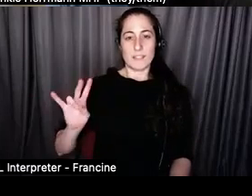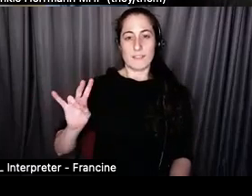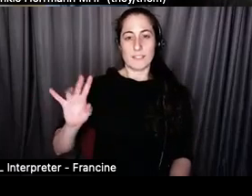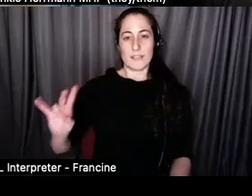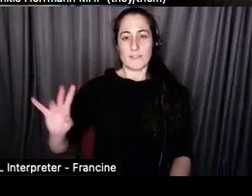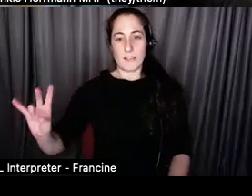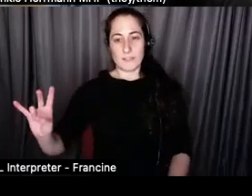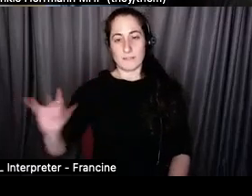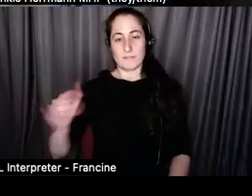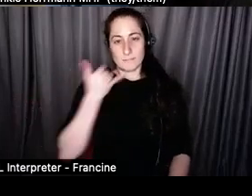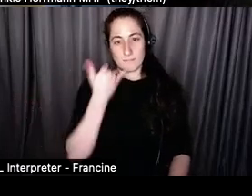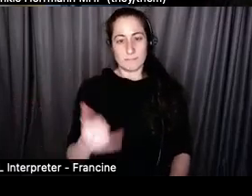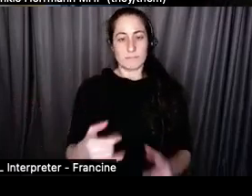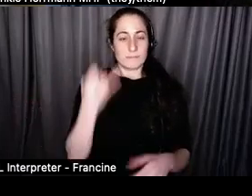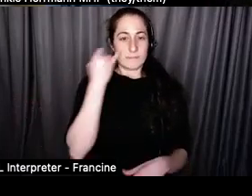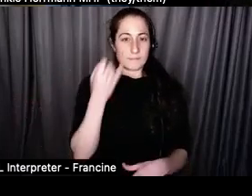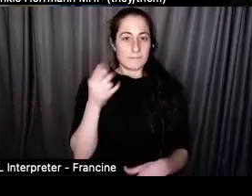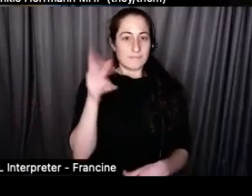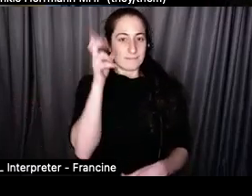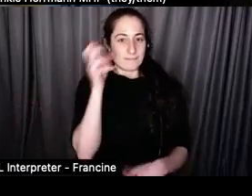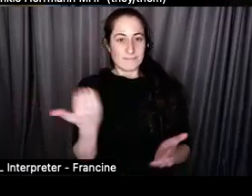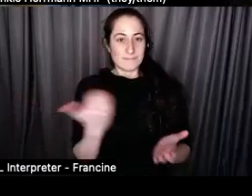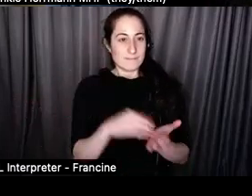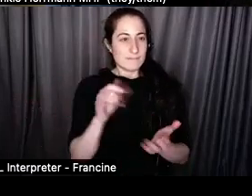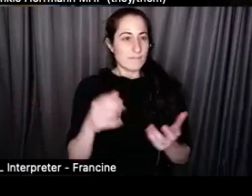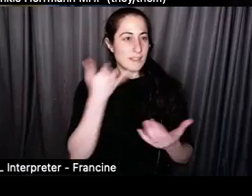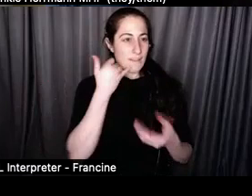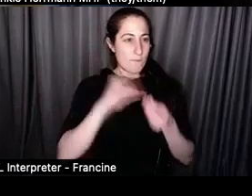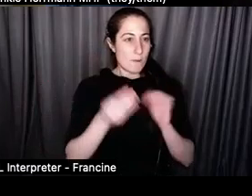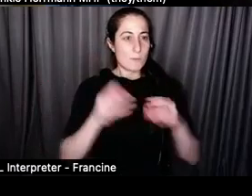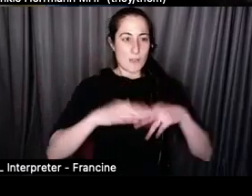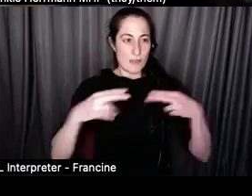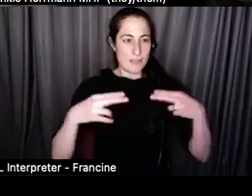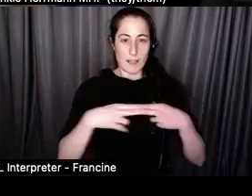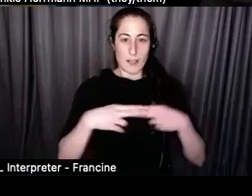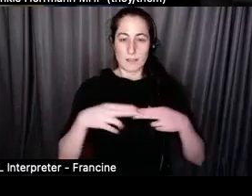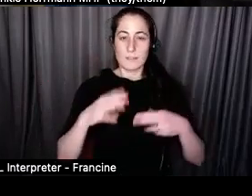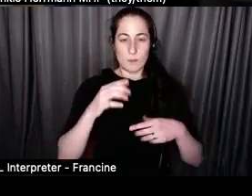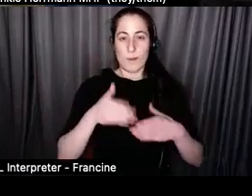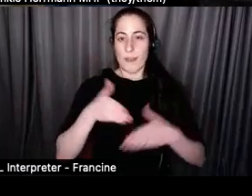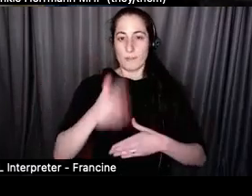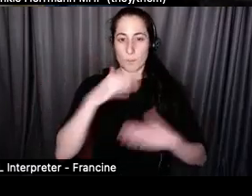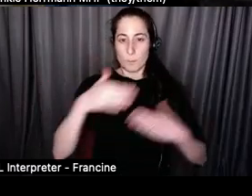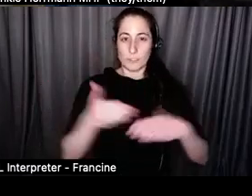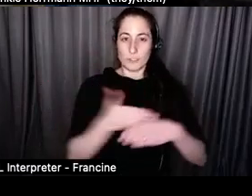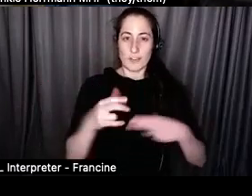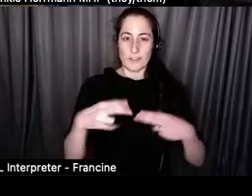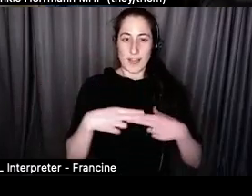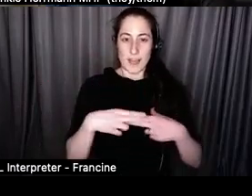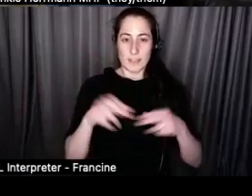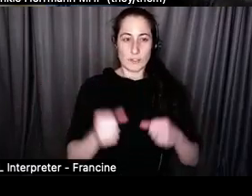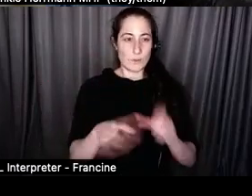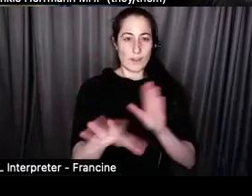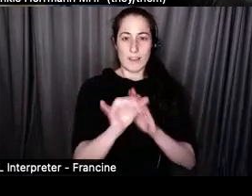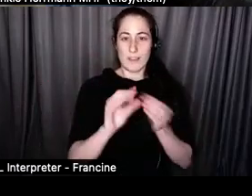1-855-355-5777. And for our listeners, that number is on the slides. So when we share those with you, you'll have access to that number as well. You can also apply